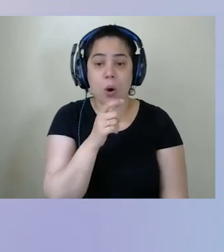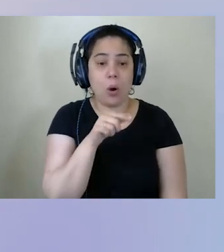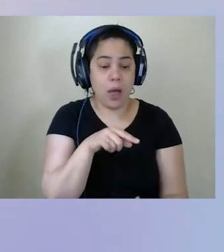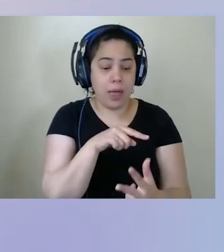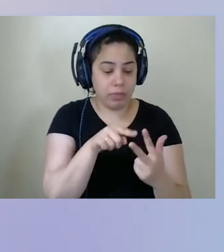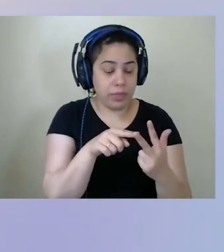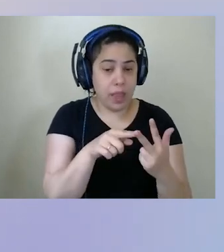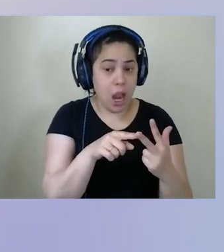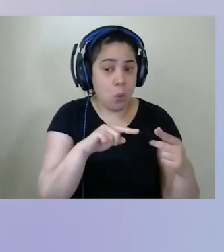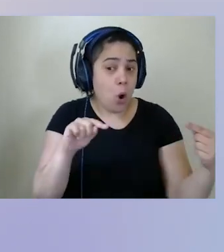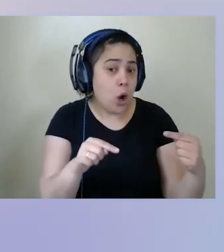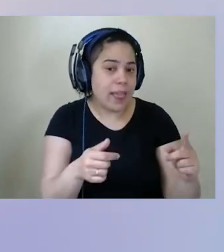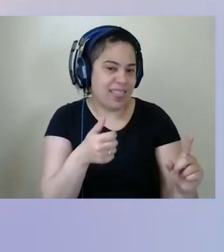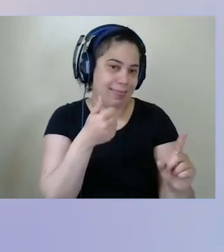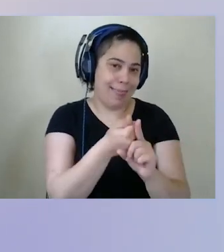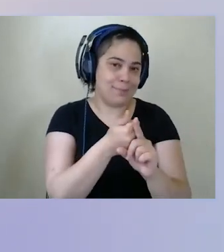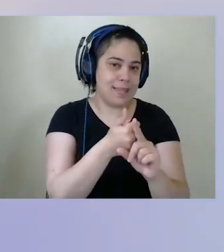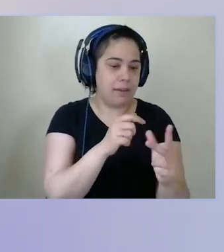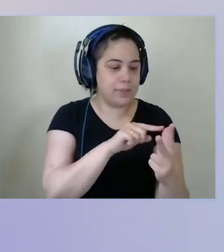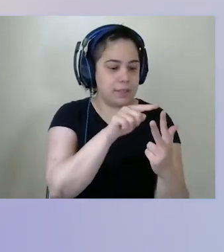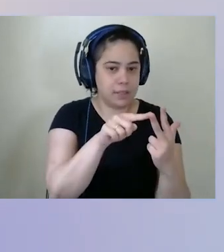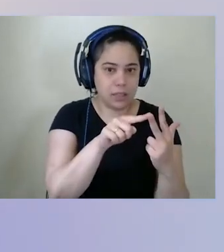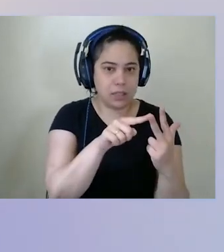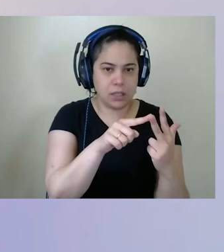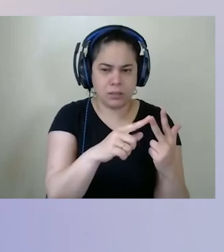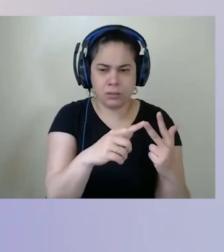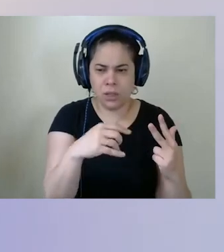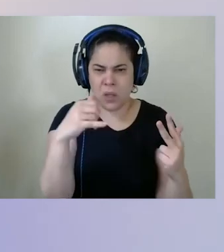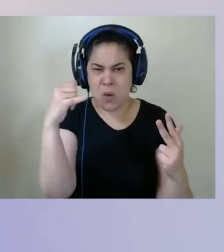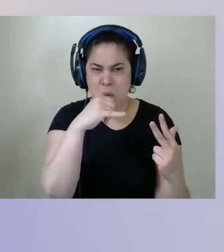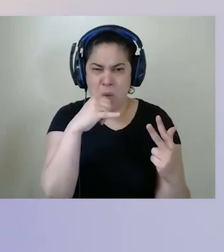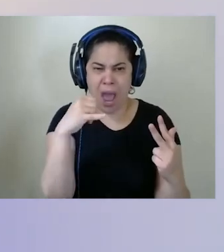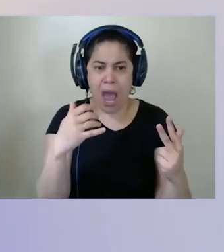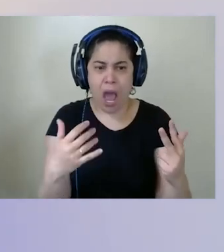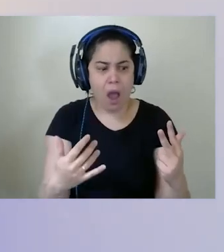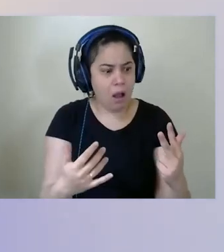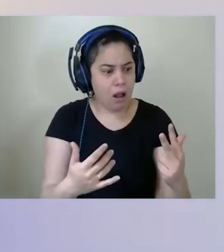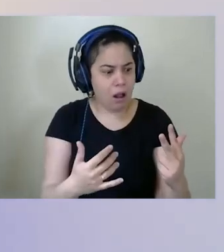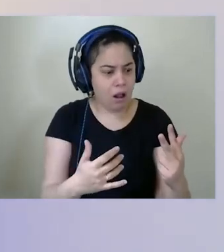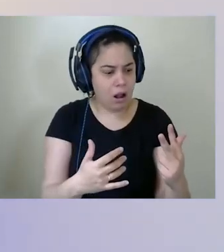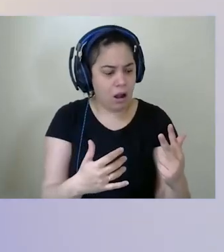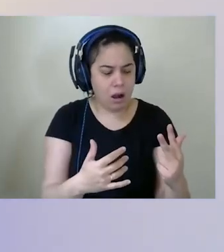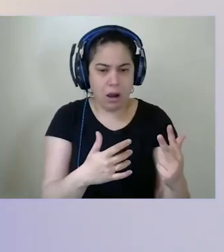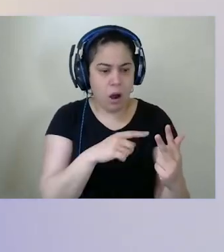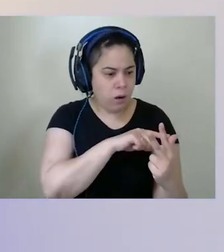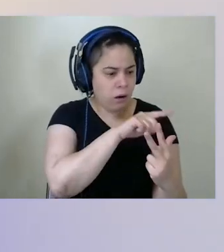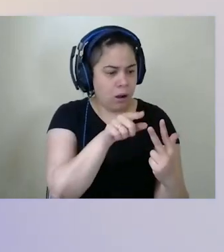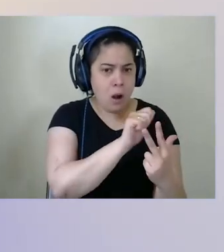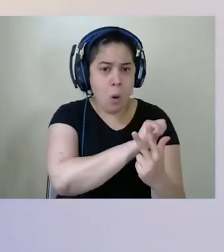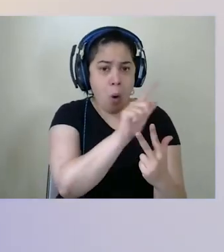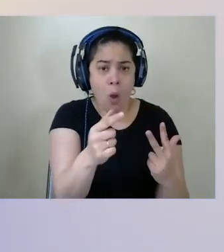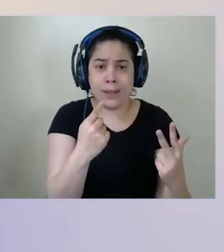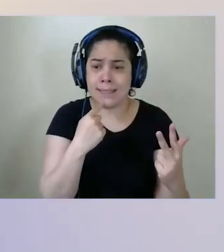okay? So something just dramatic and profound had gone on. And it